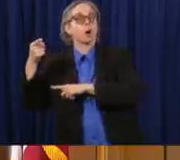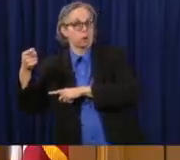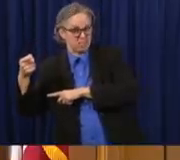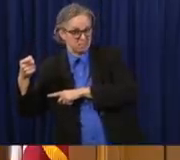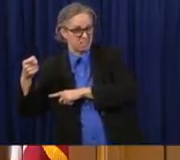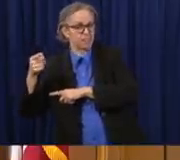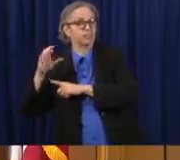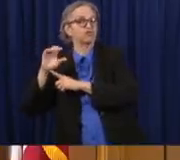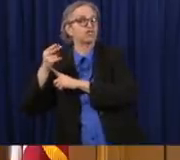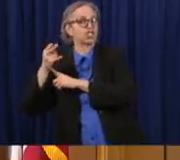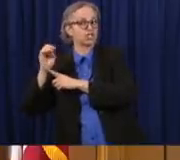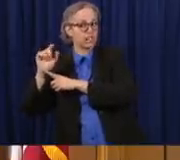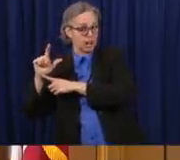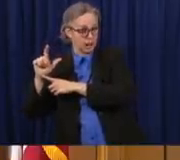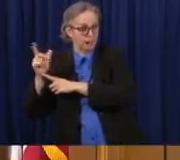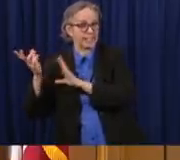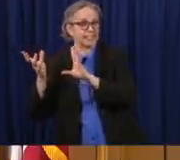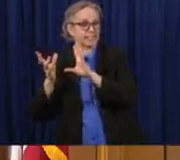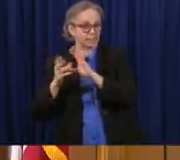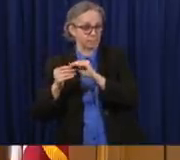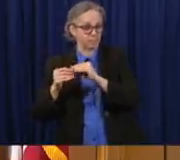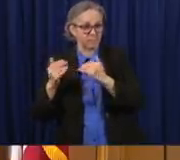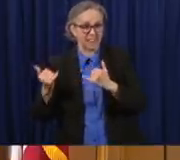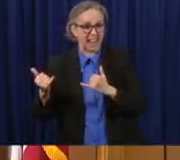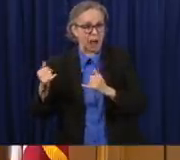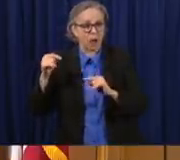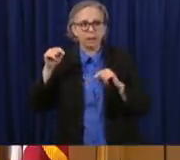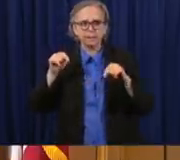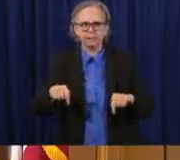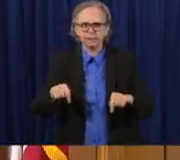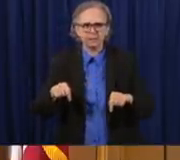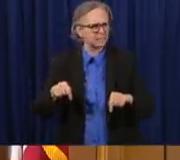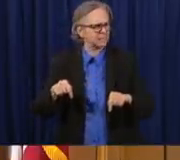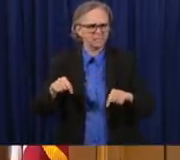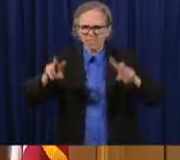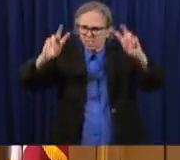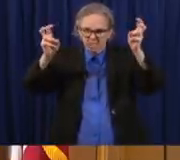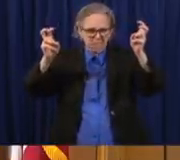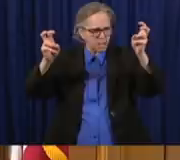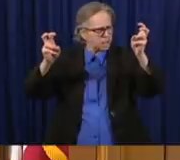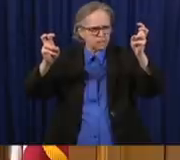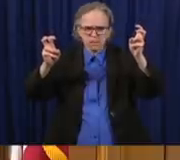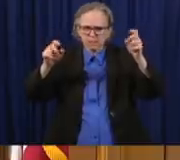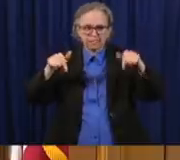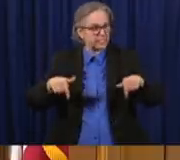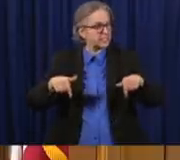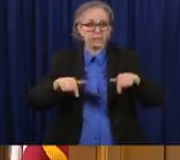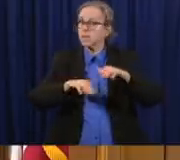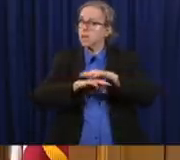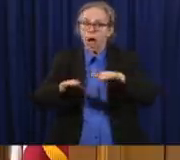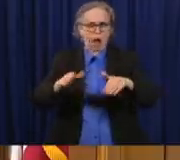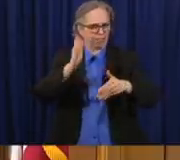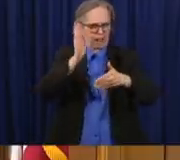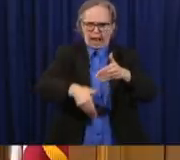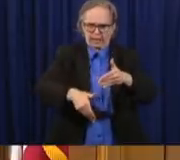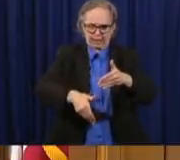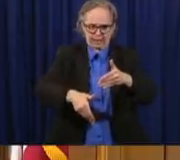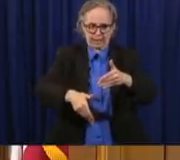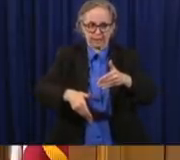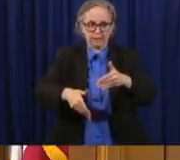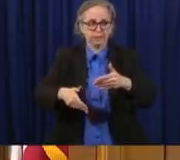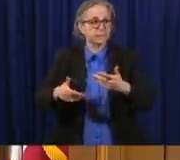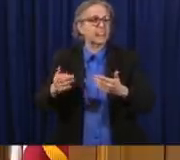Now, this is not the end. It is not even the beginning of the